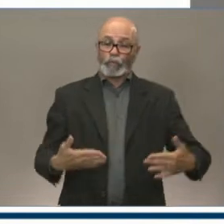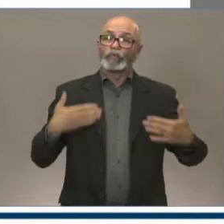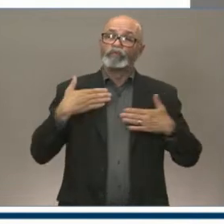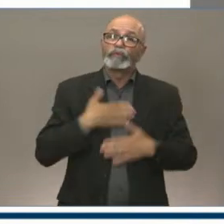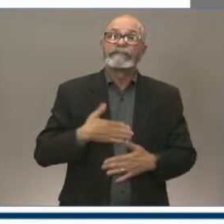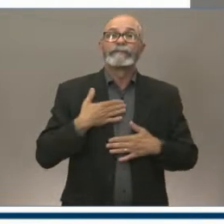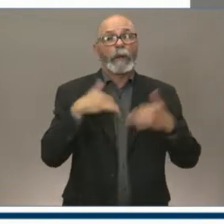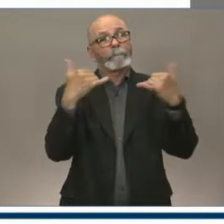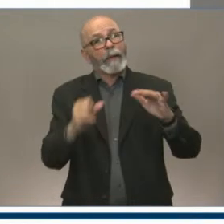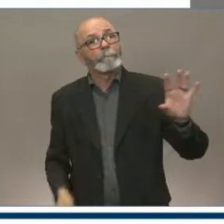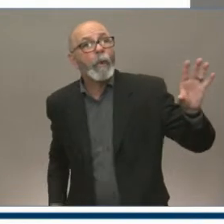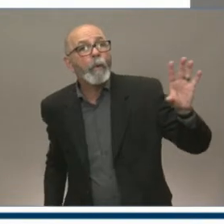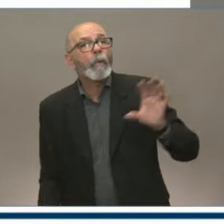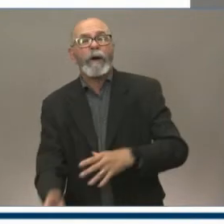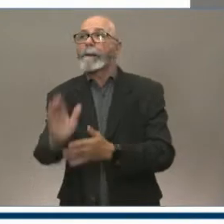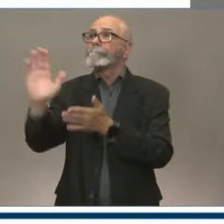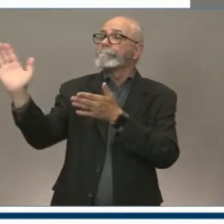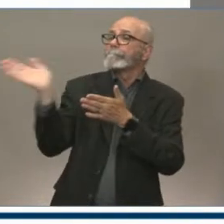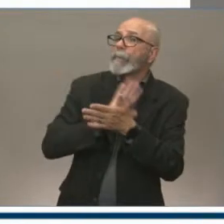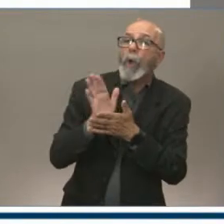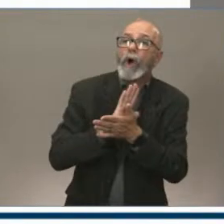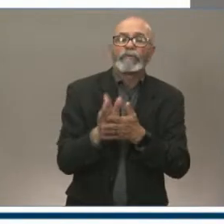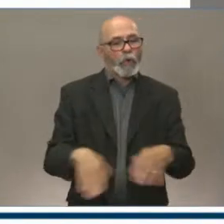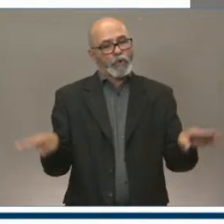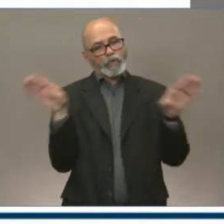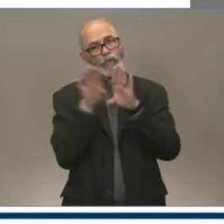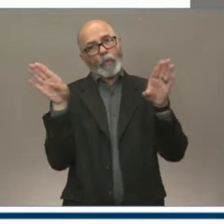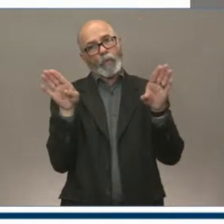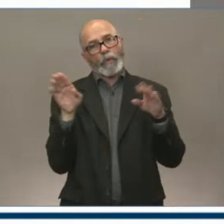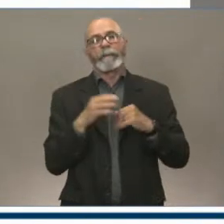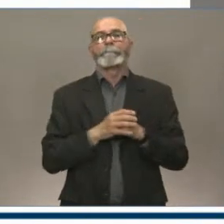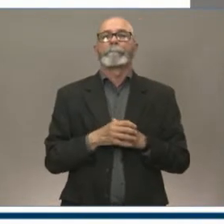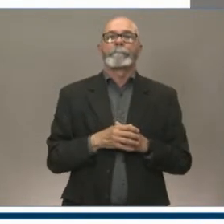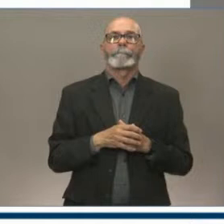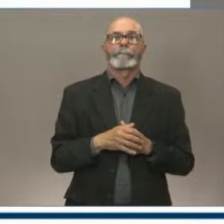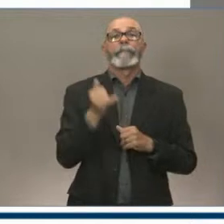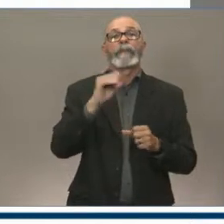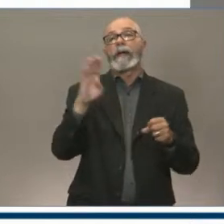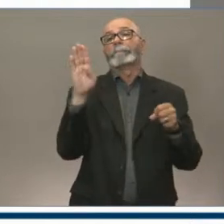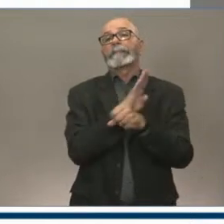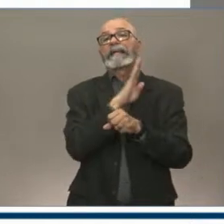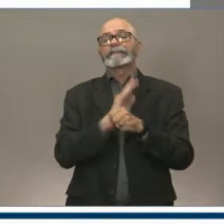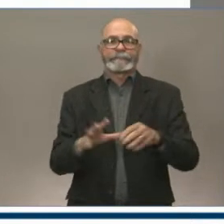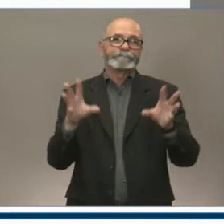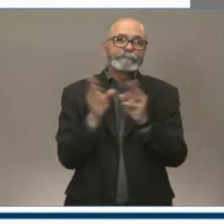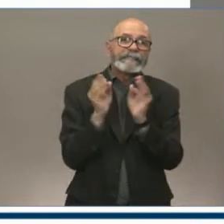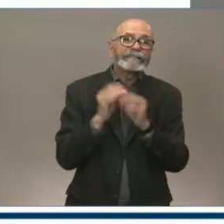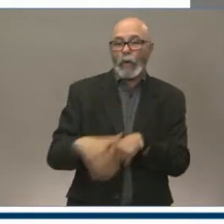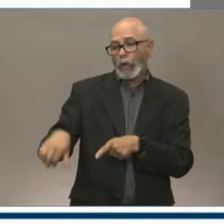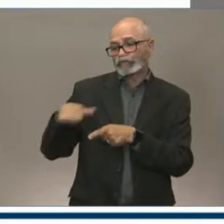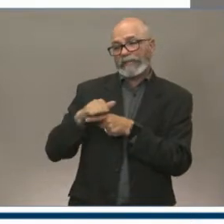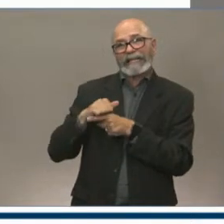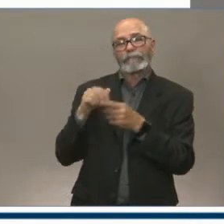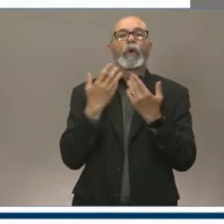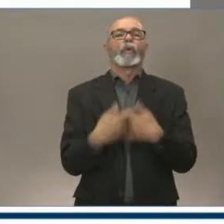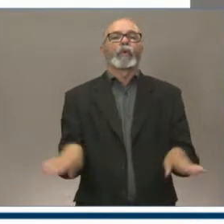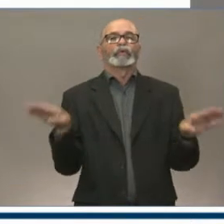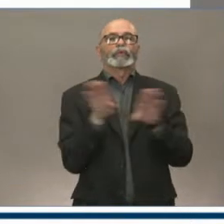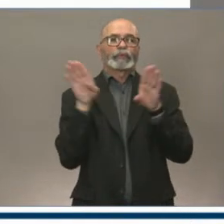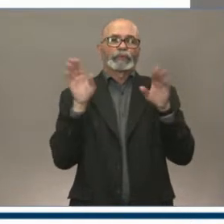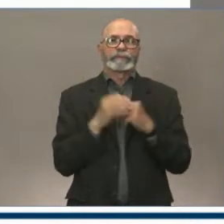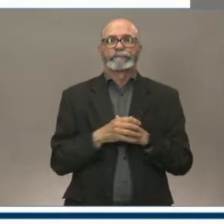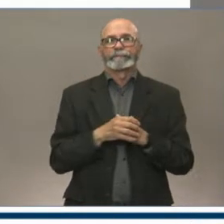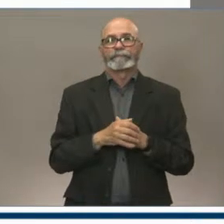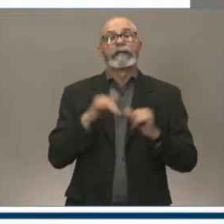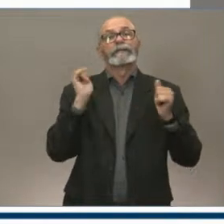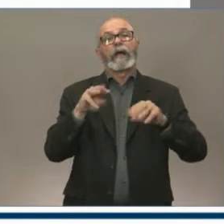movie theaters are closed. Business meetings and training are not permitted. Museums and libraries are closed.